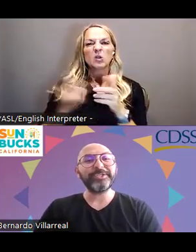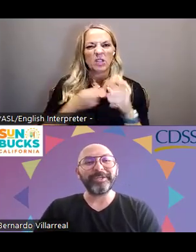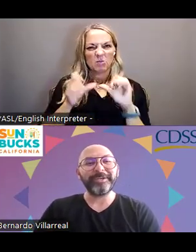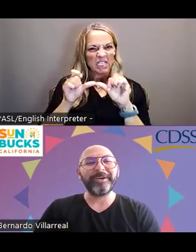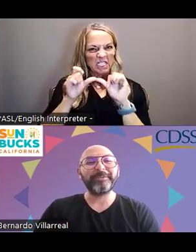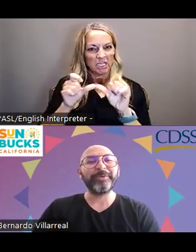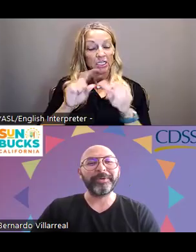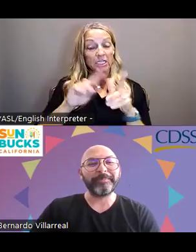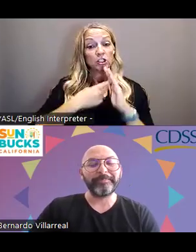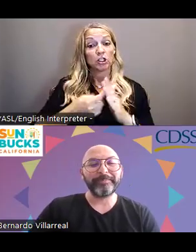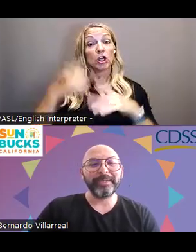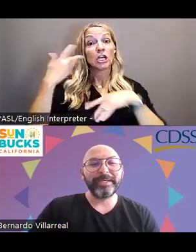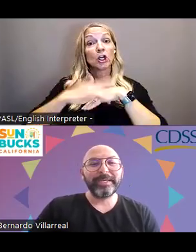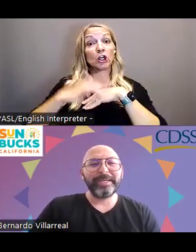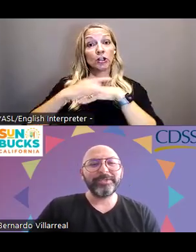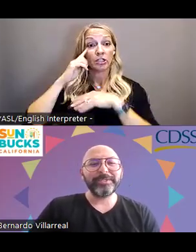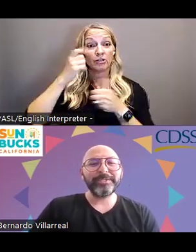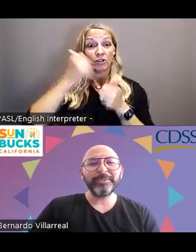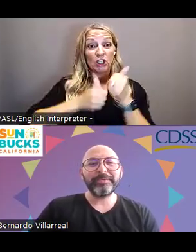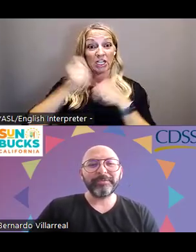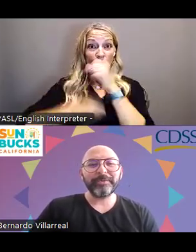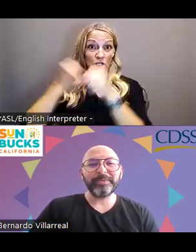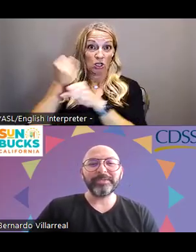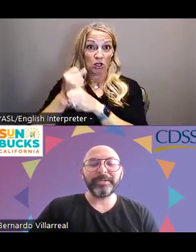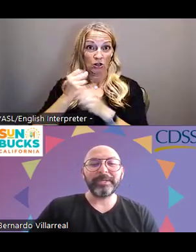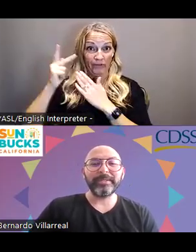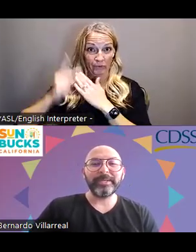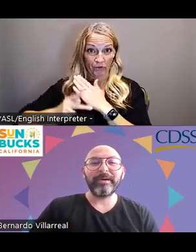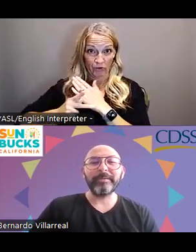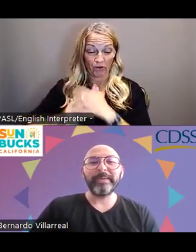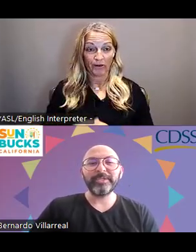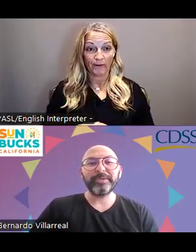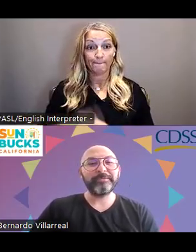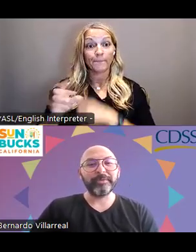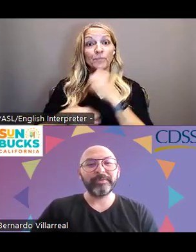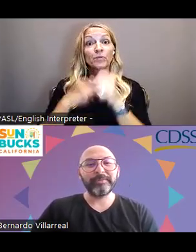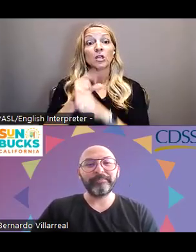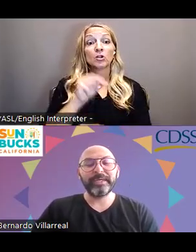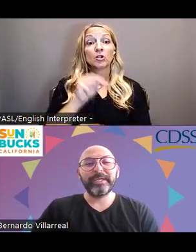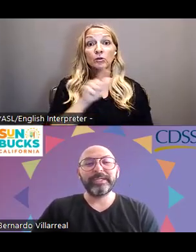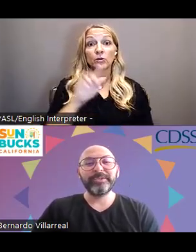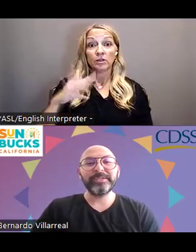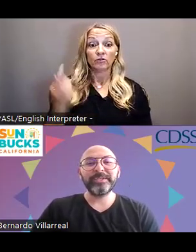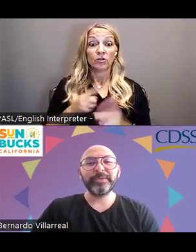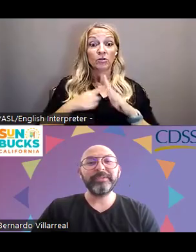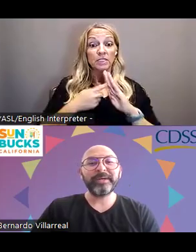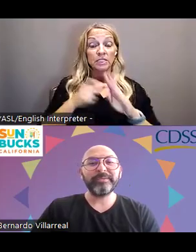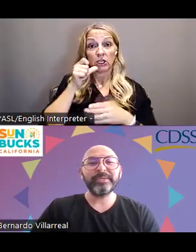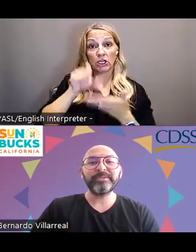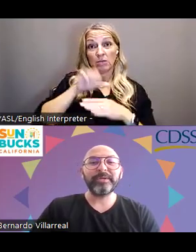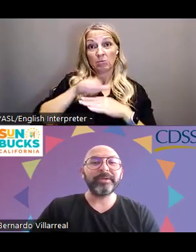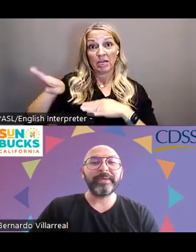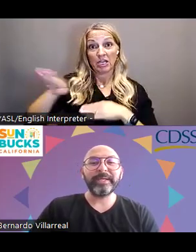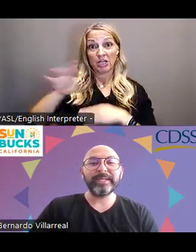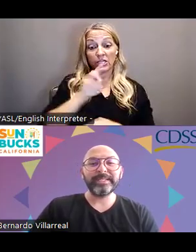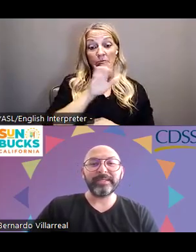earlier in each year of the program. In 2024, we started mailing on May 24th. In